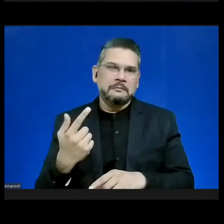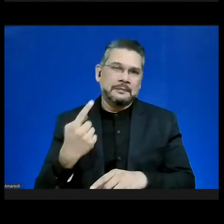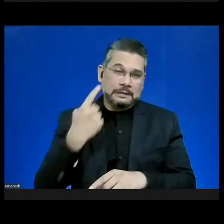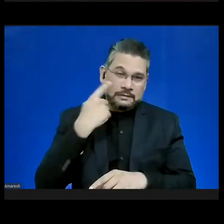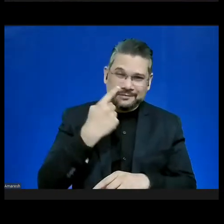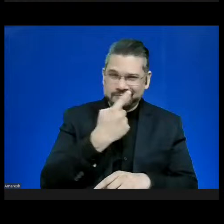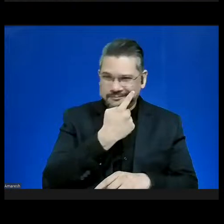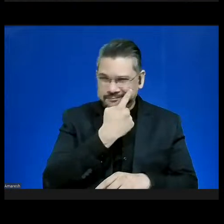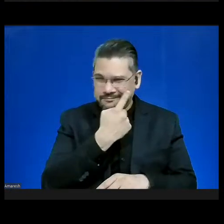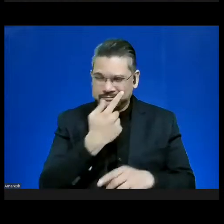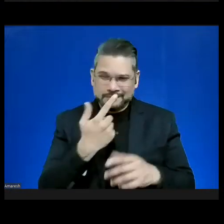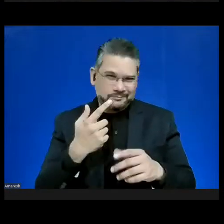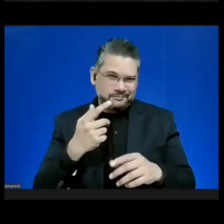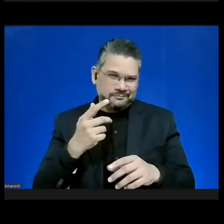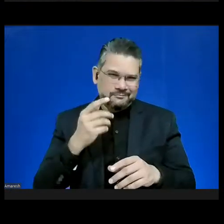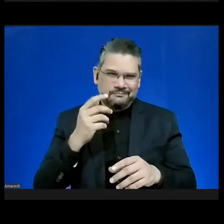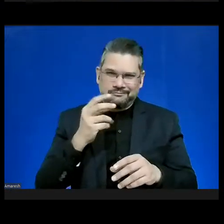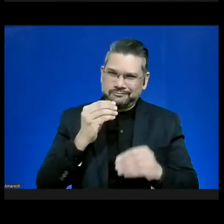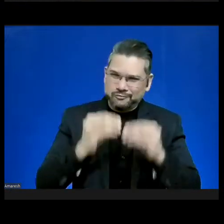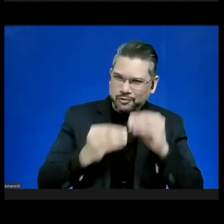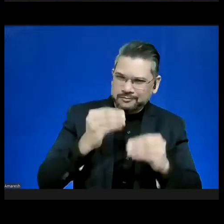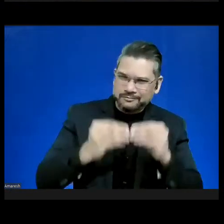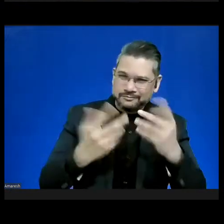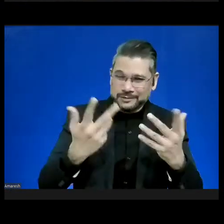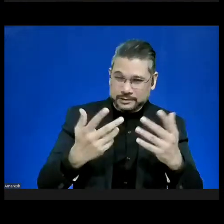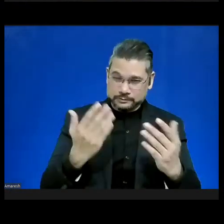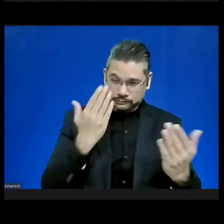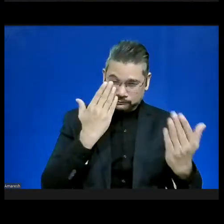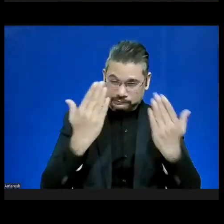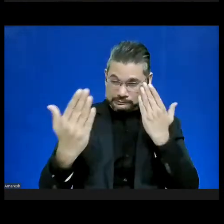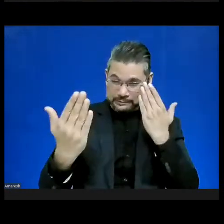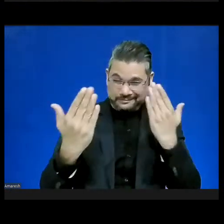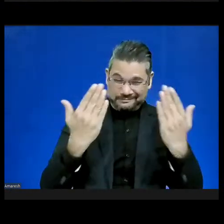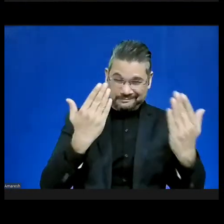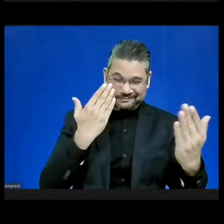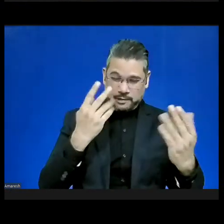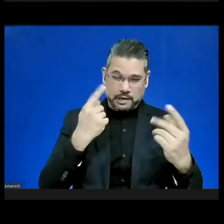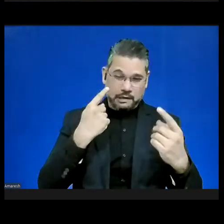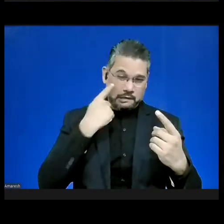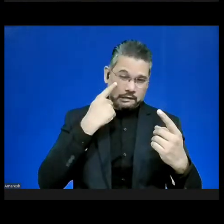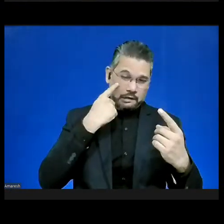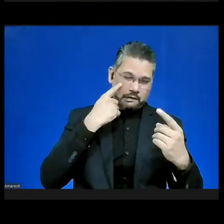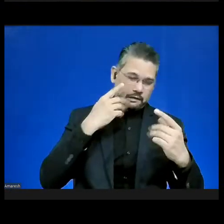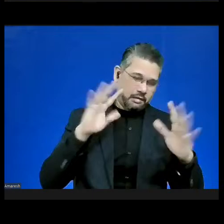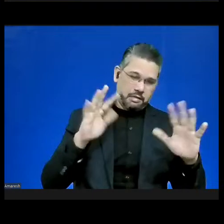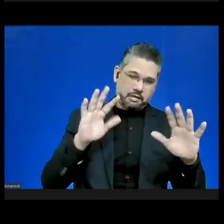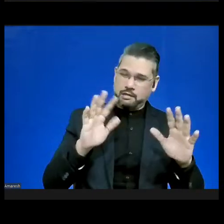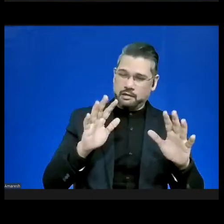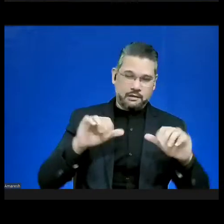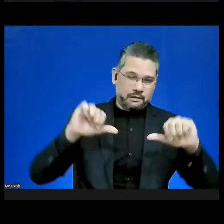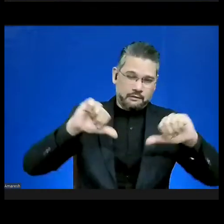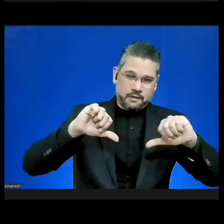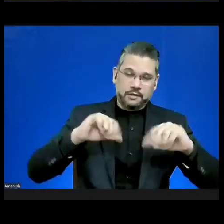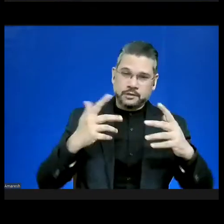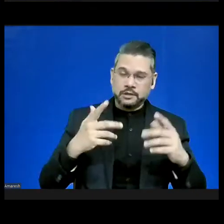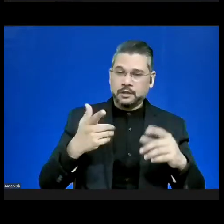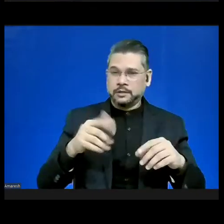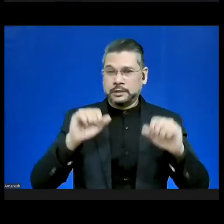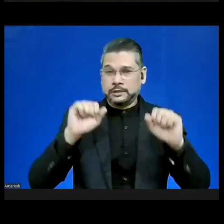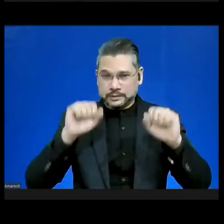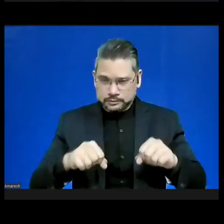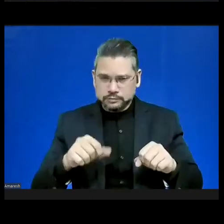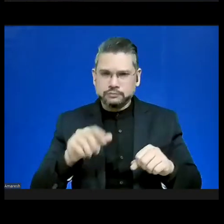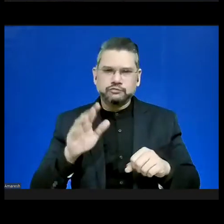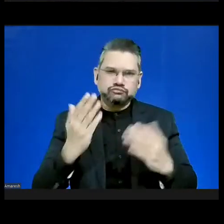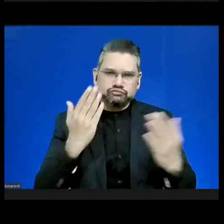a very high contrast. So you should have different contrast and brightness features so that the person can adjust according to his